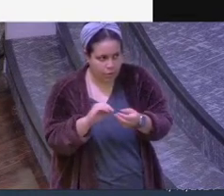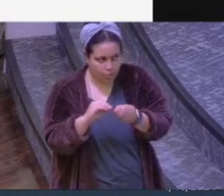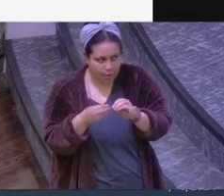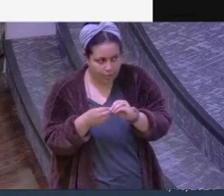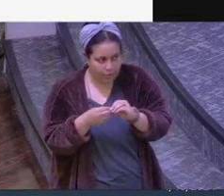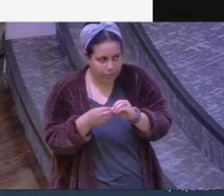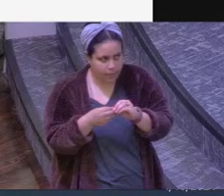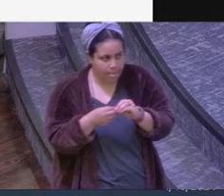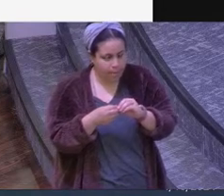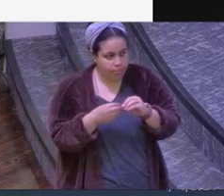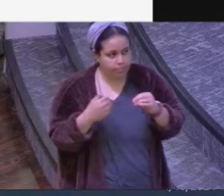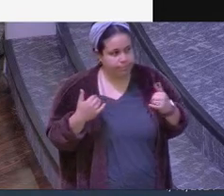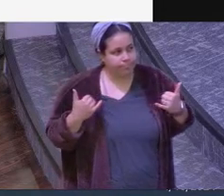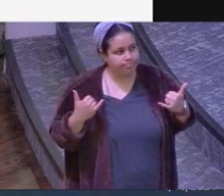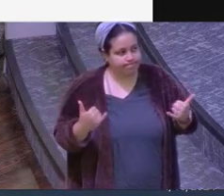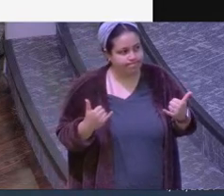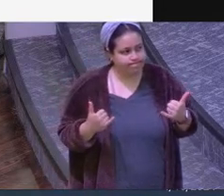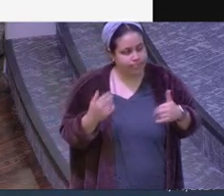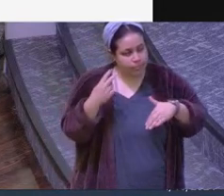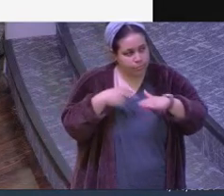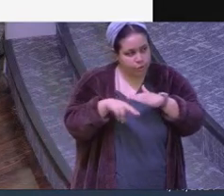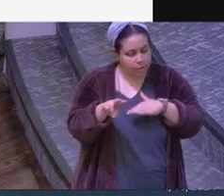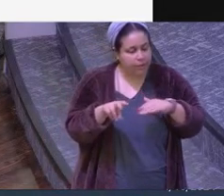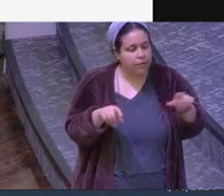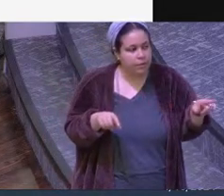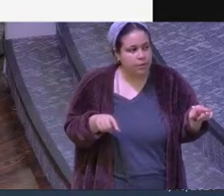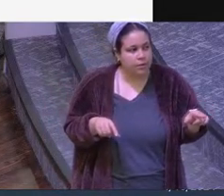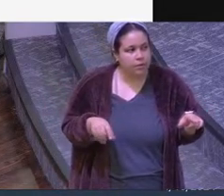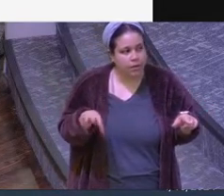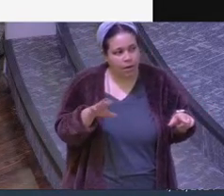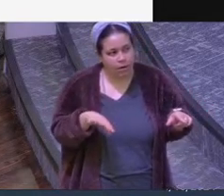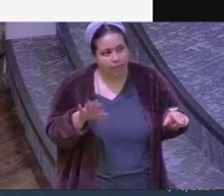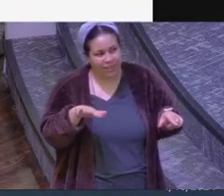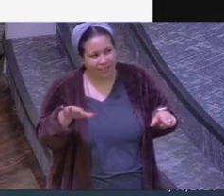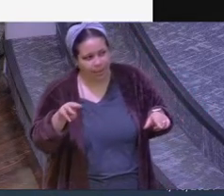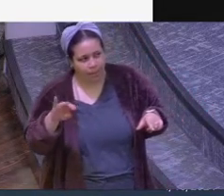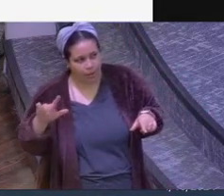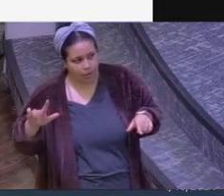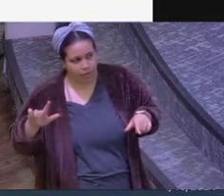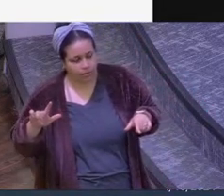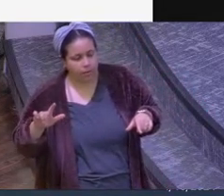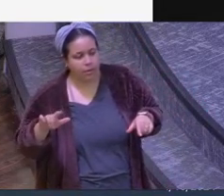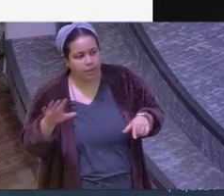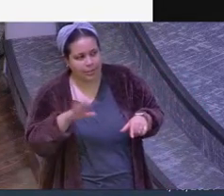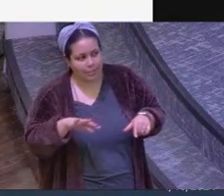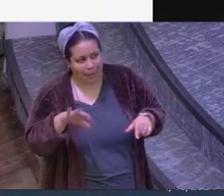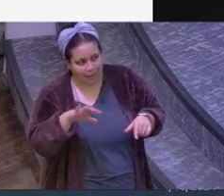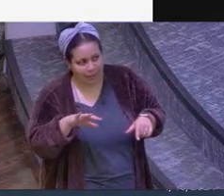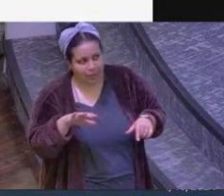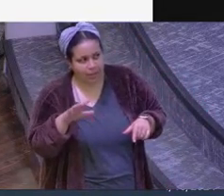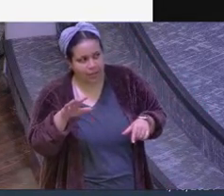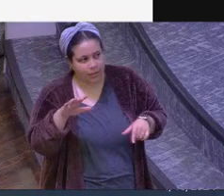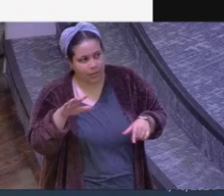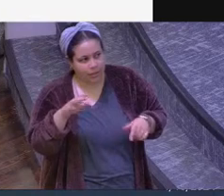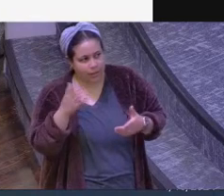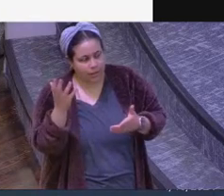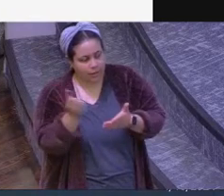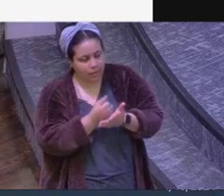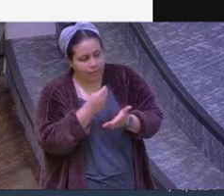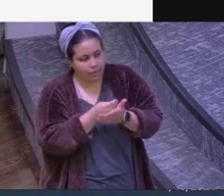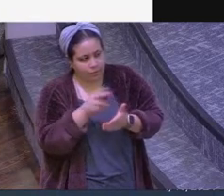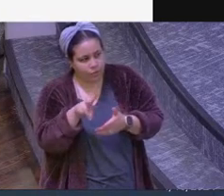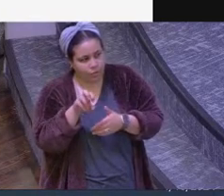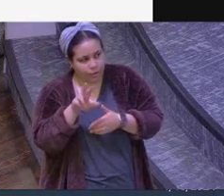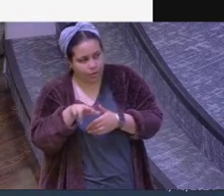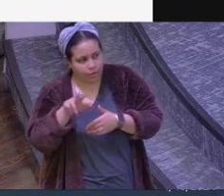at currently? Projected beginning fund balance of around $55 million. Estimated revenues, $232 million.